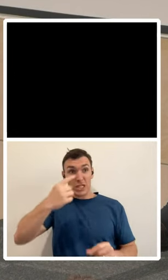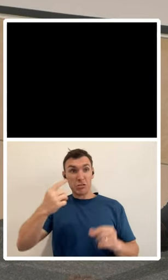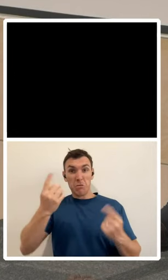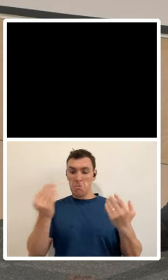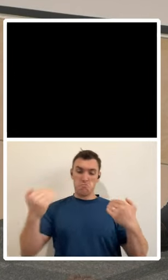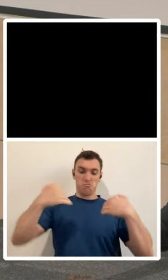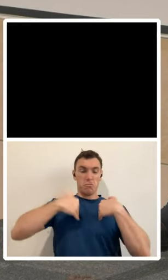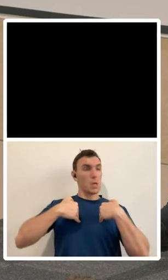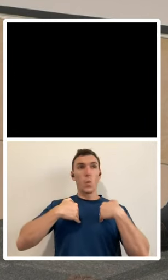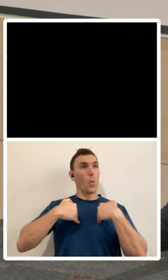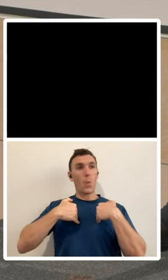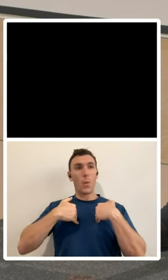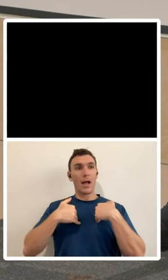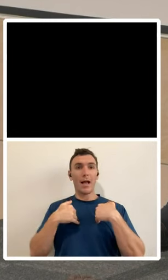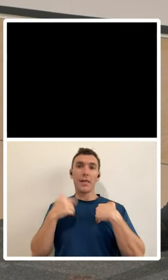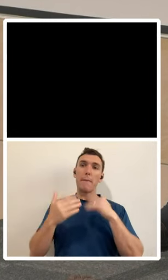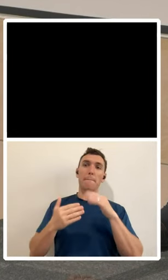sort of